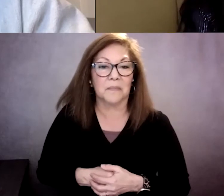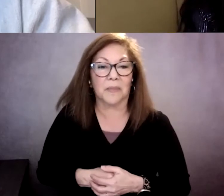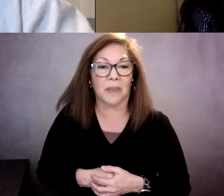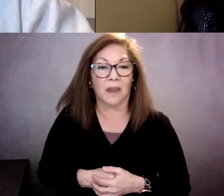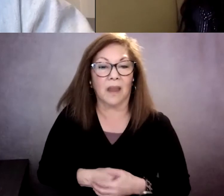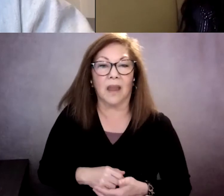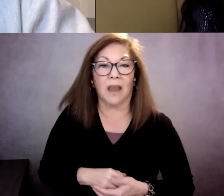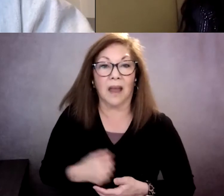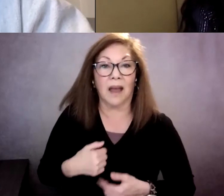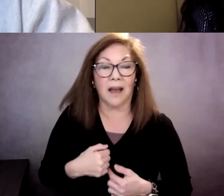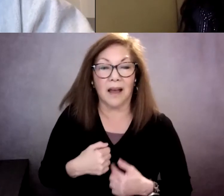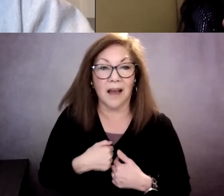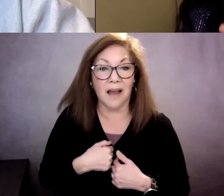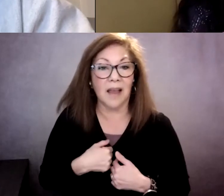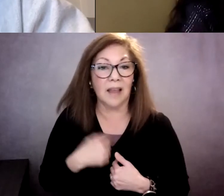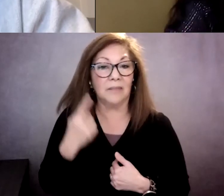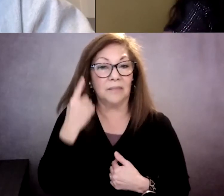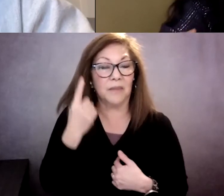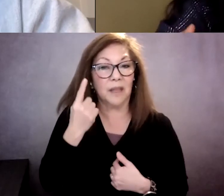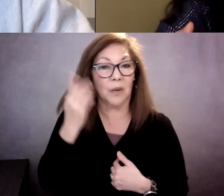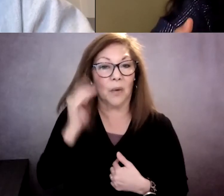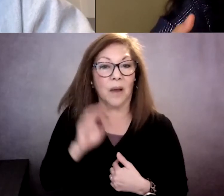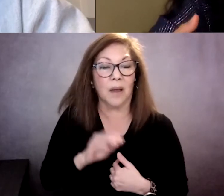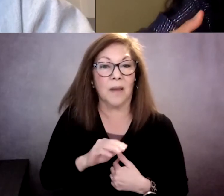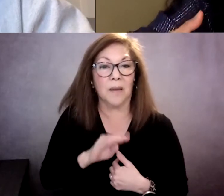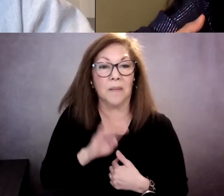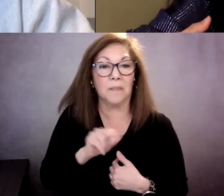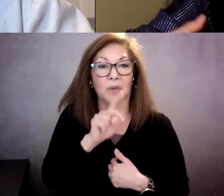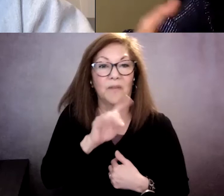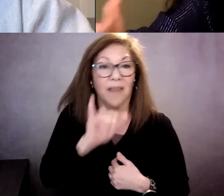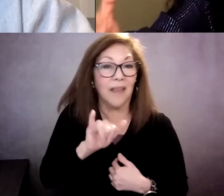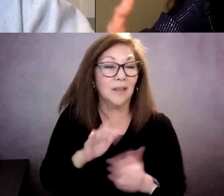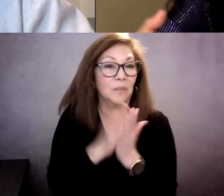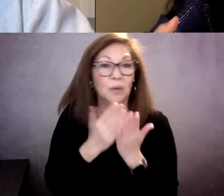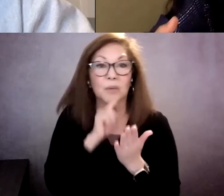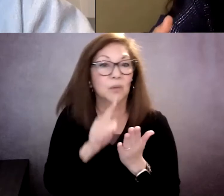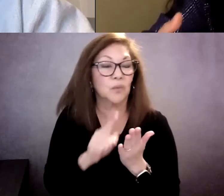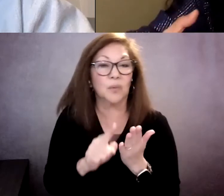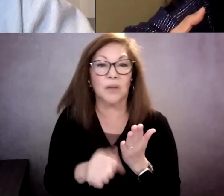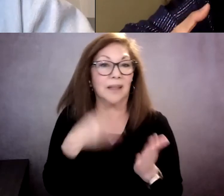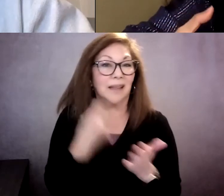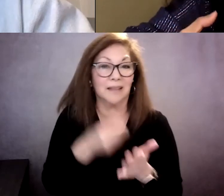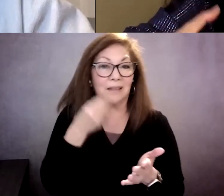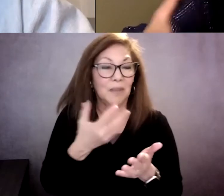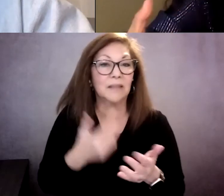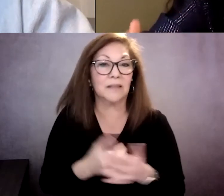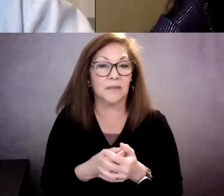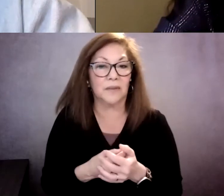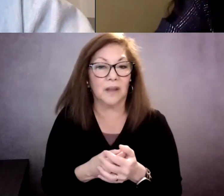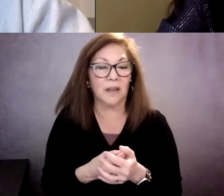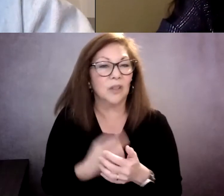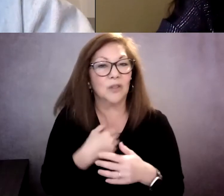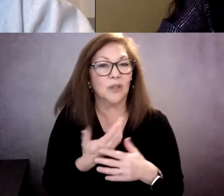I'm guessing that maybe that's why Bouvet's book was so expansive, so